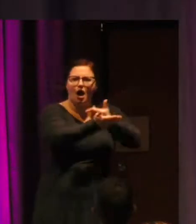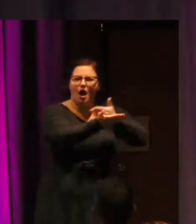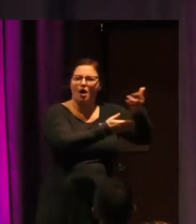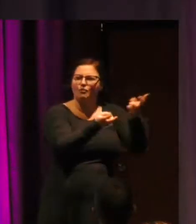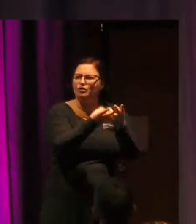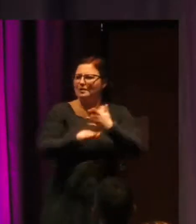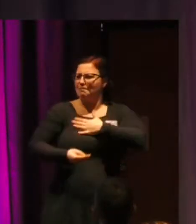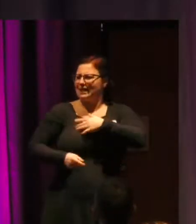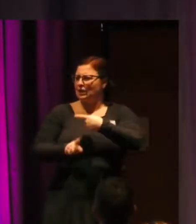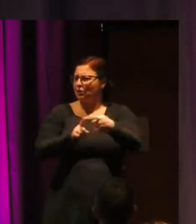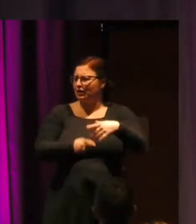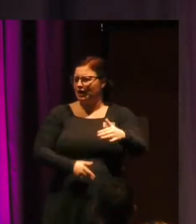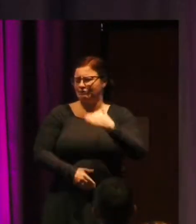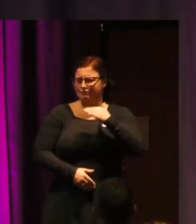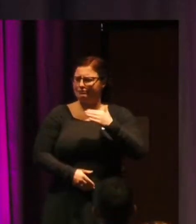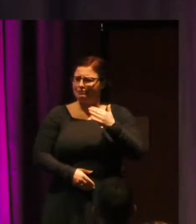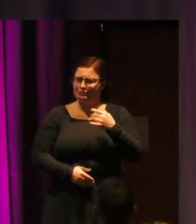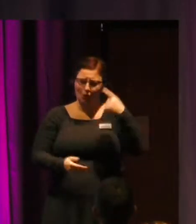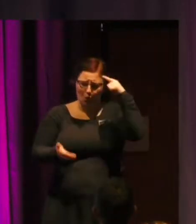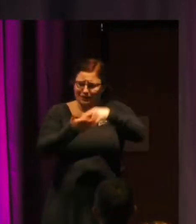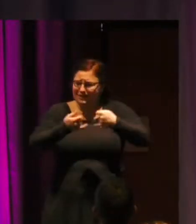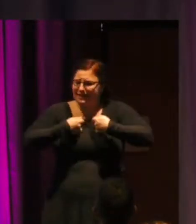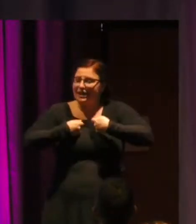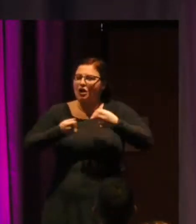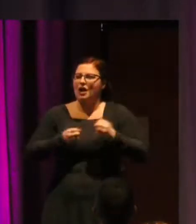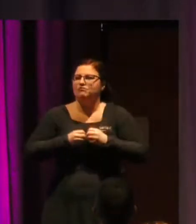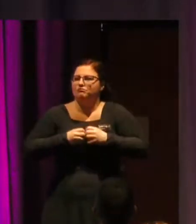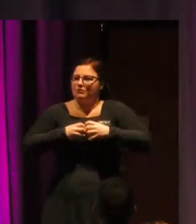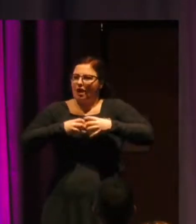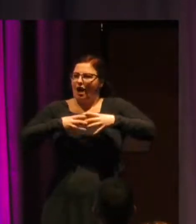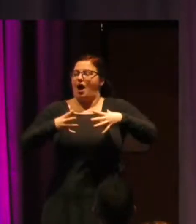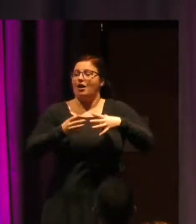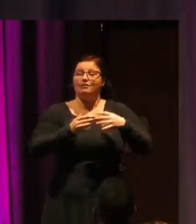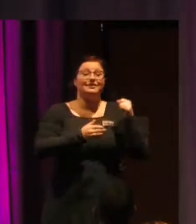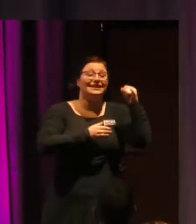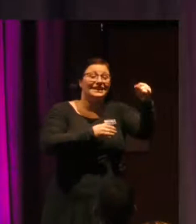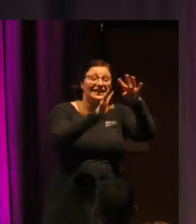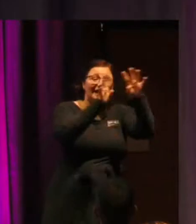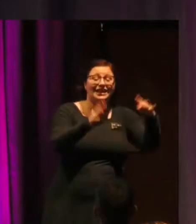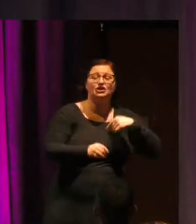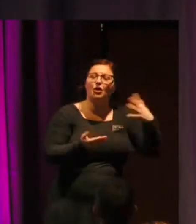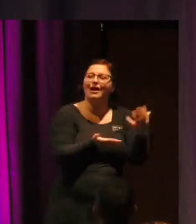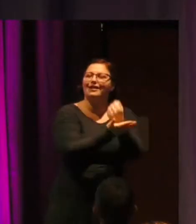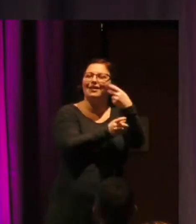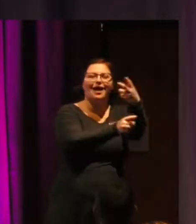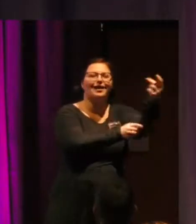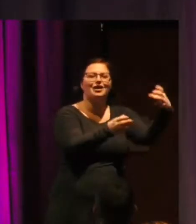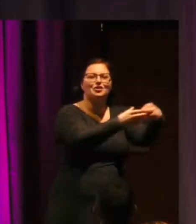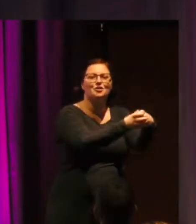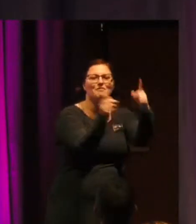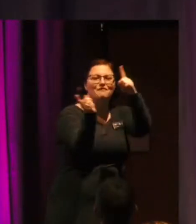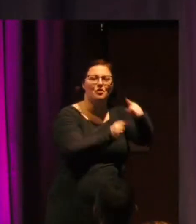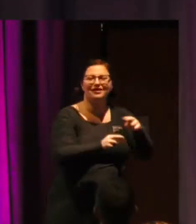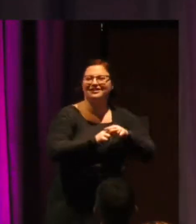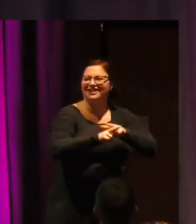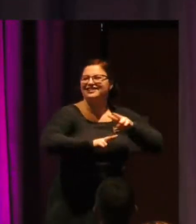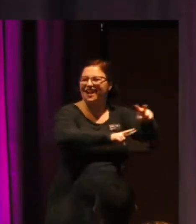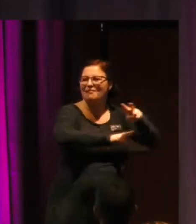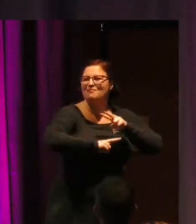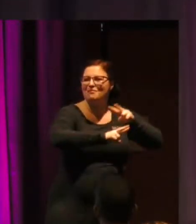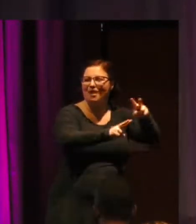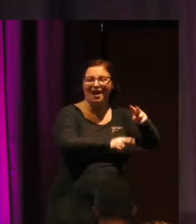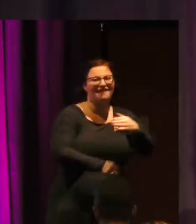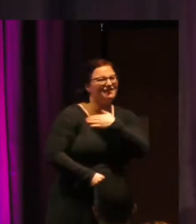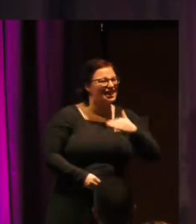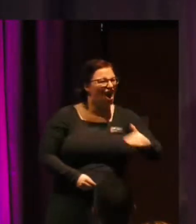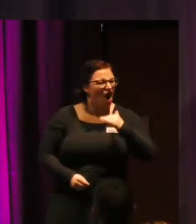amplify those views because online they found a community of people who have the same feelings as them, that they hate